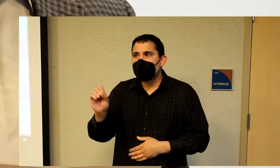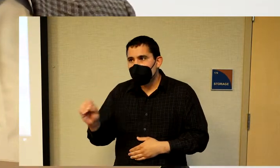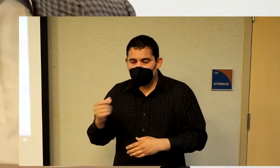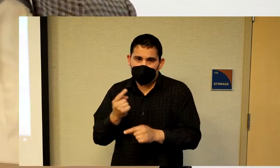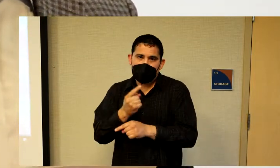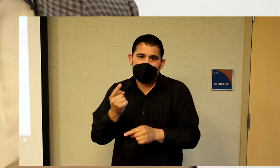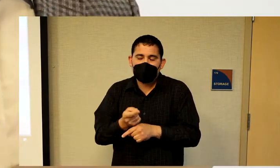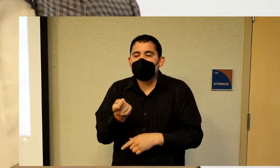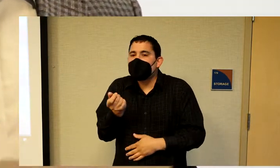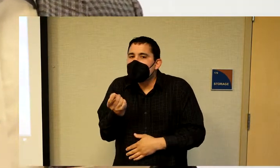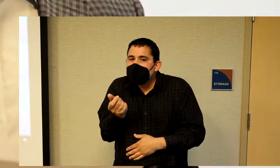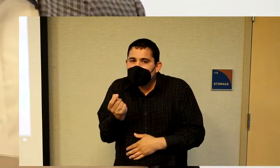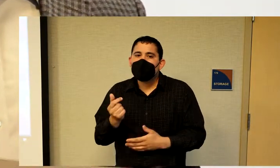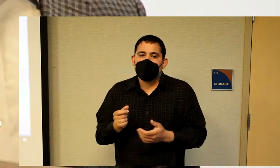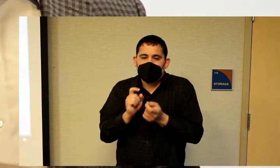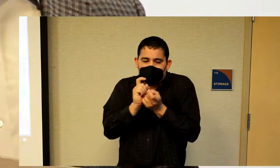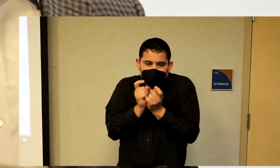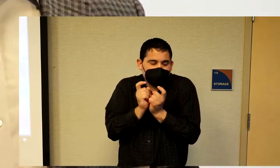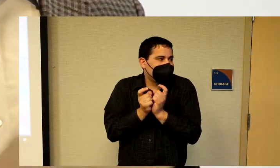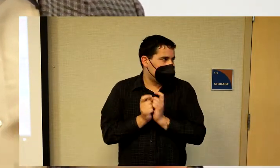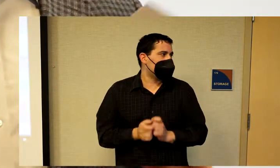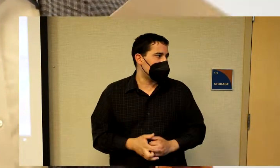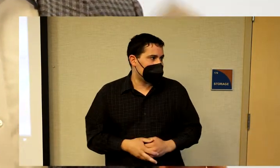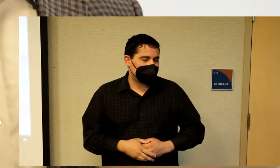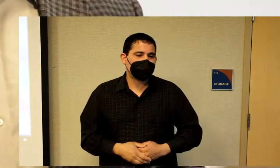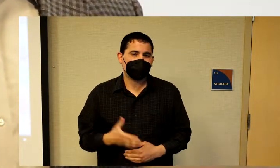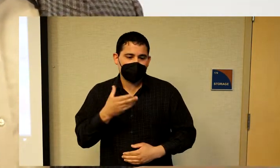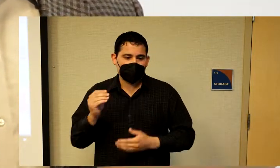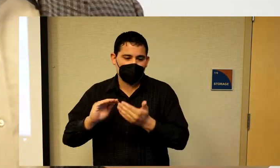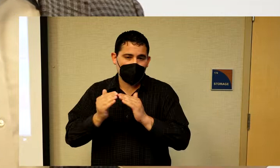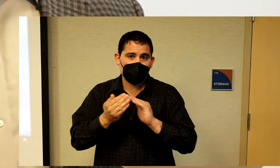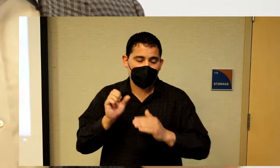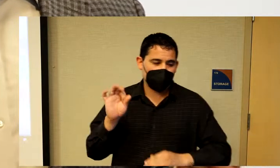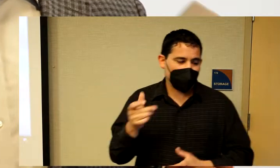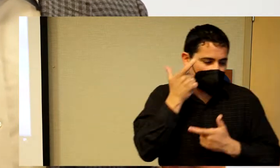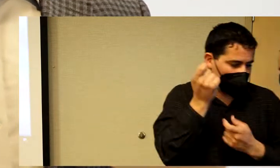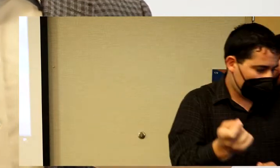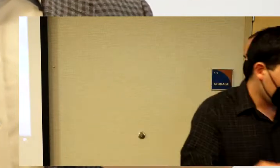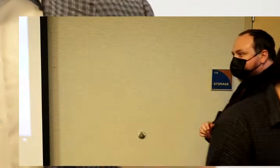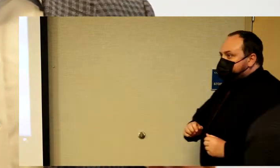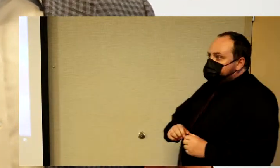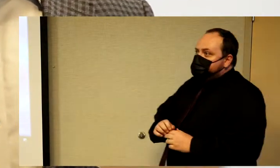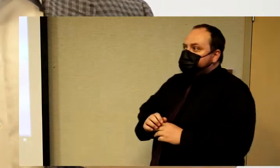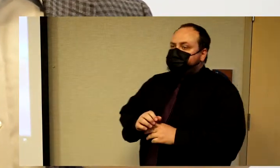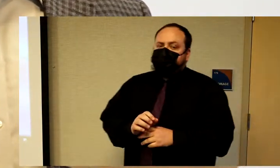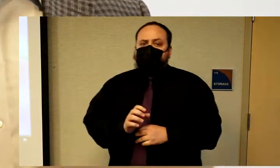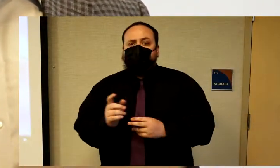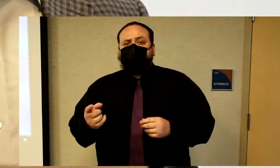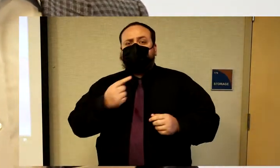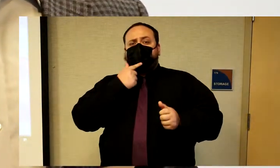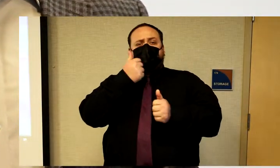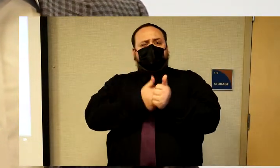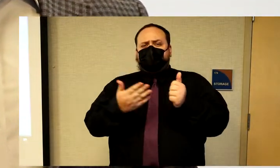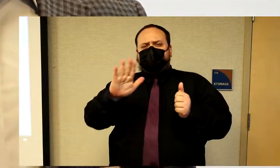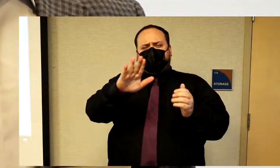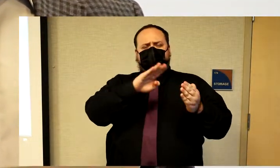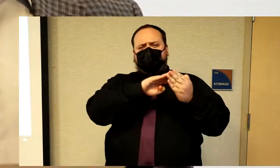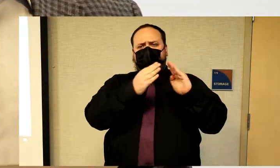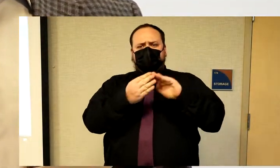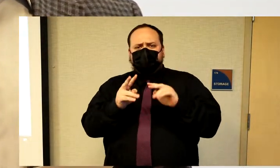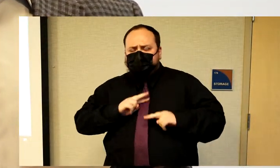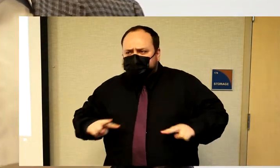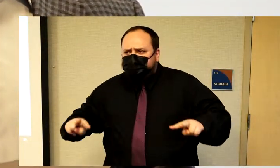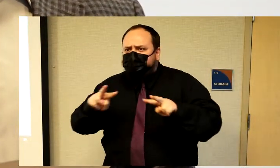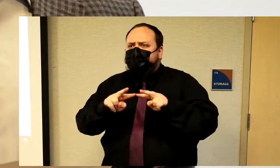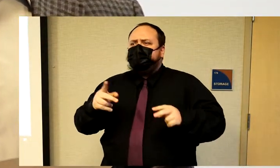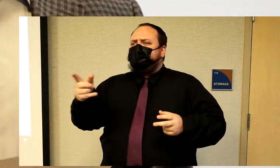in those. And then once again, back to communities of interest. It is whatever this community values and you decide you value.